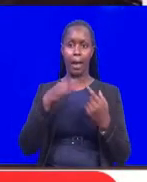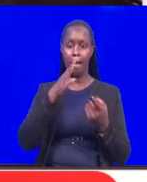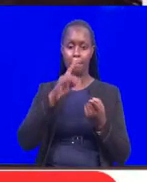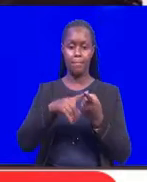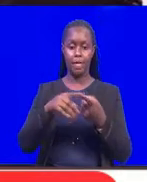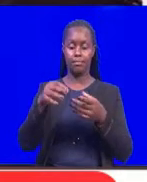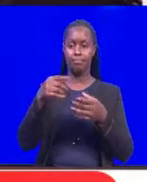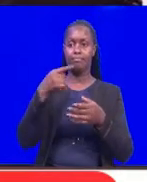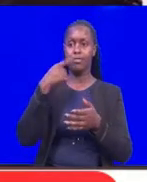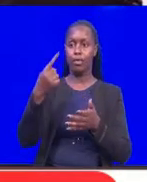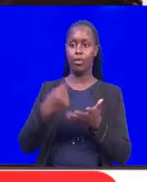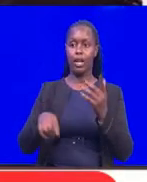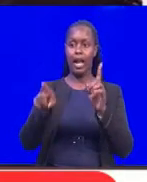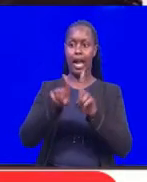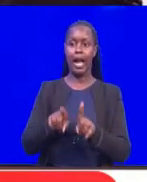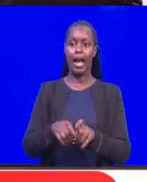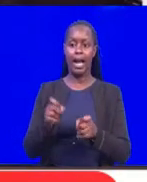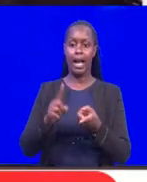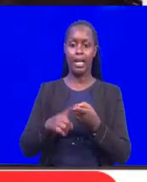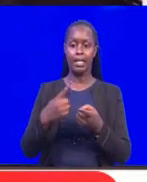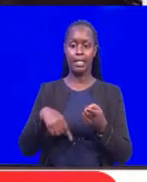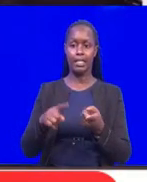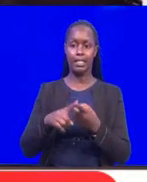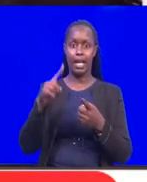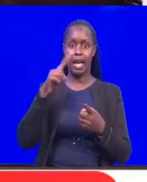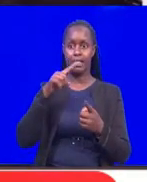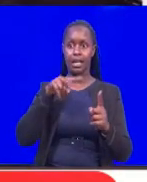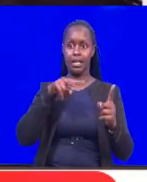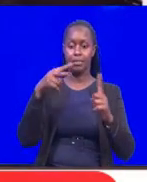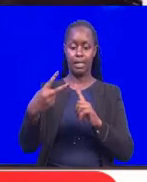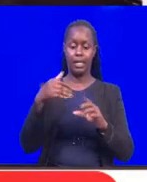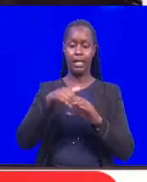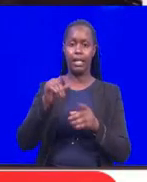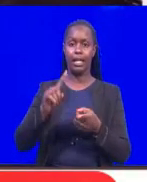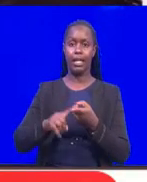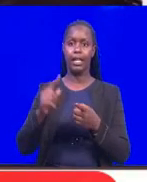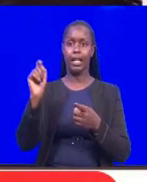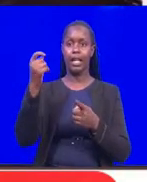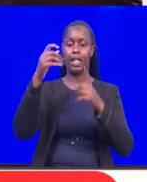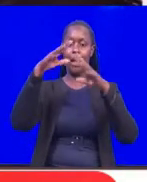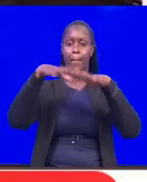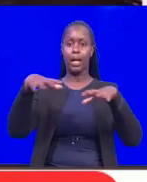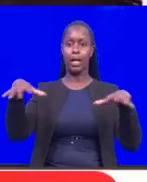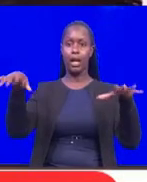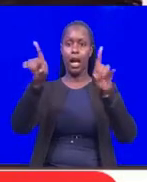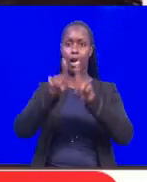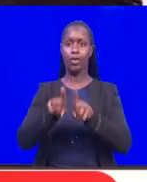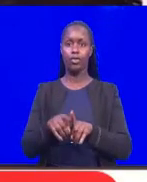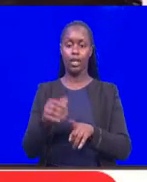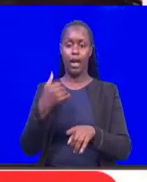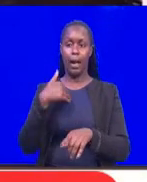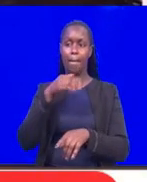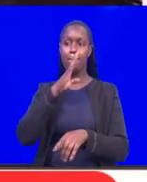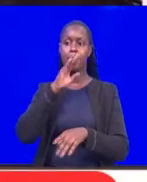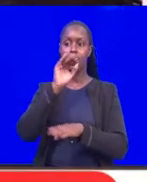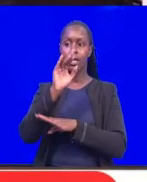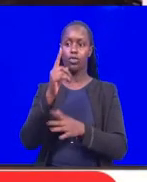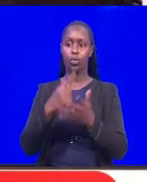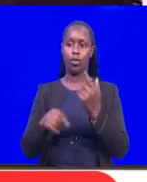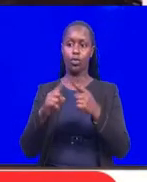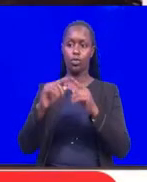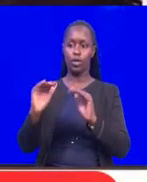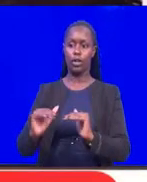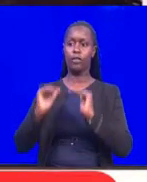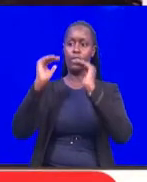has been pinpointed as a most pivotal aspect in growing interests in the capital markets. And firms have been challenged to leverage the sector